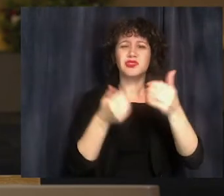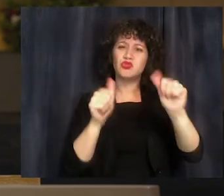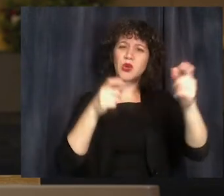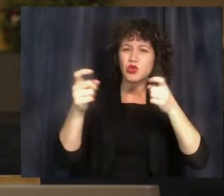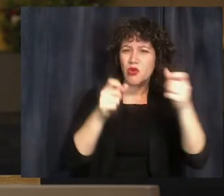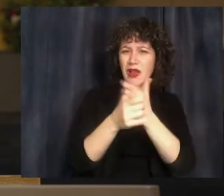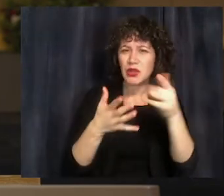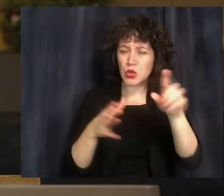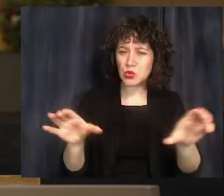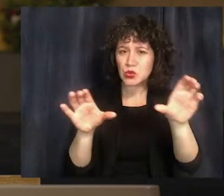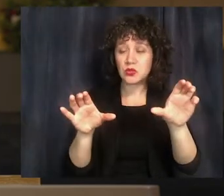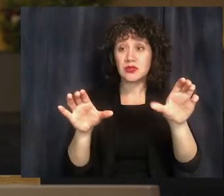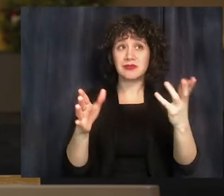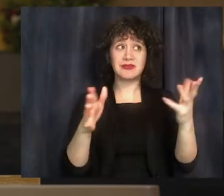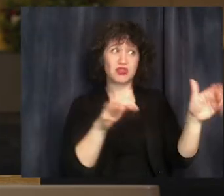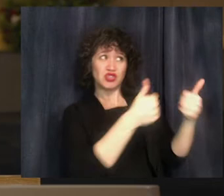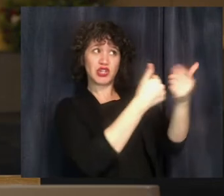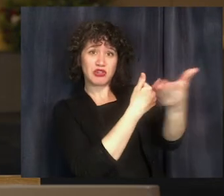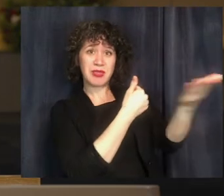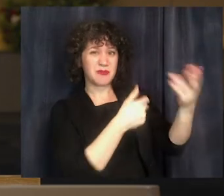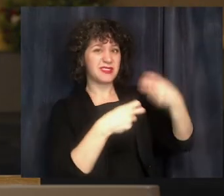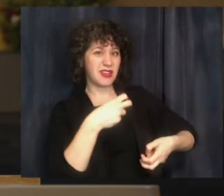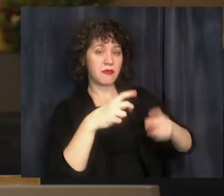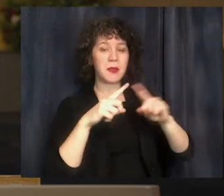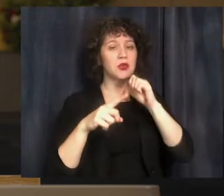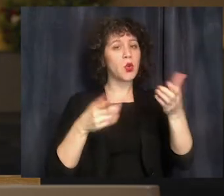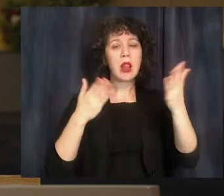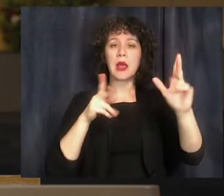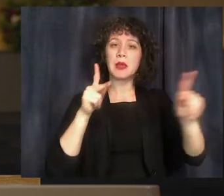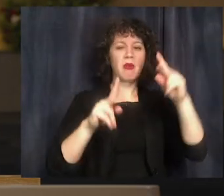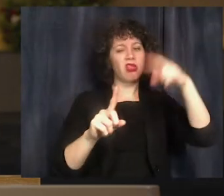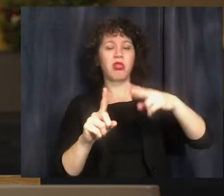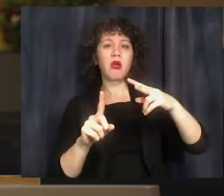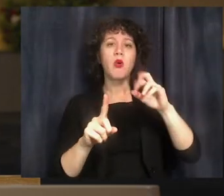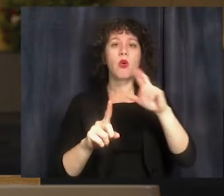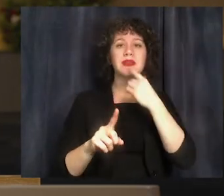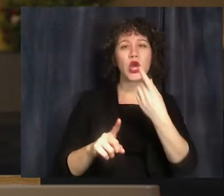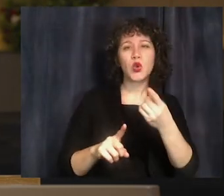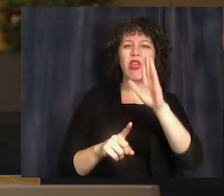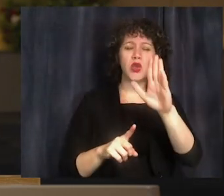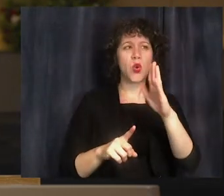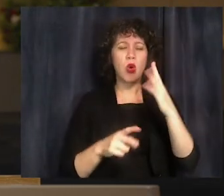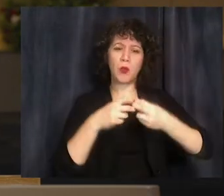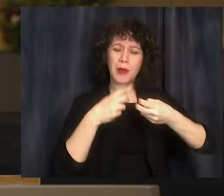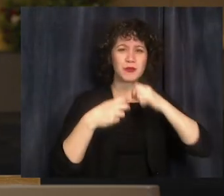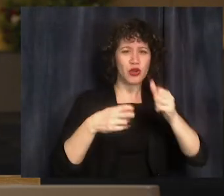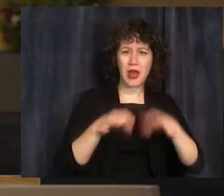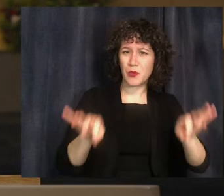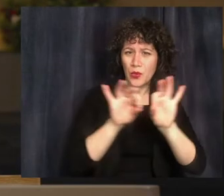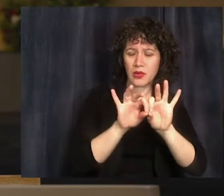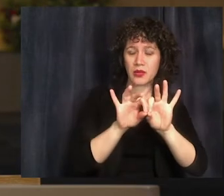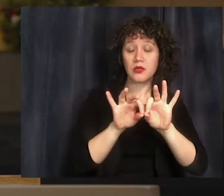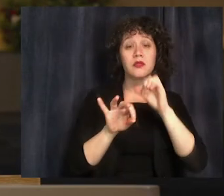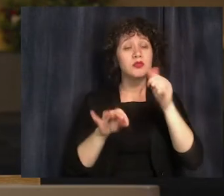may be difficult to challenge these people, don't let anyone demean you, don't let anyone tell you your grievances are invalid, and especially don't let anyone tell